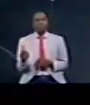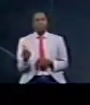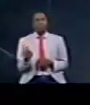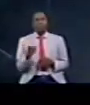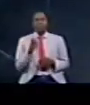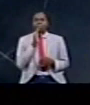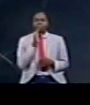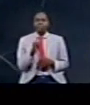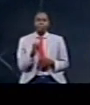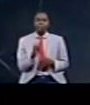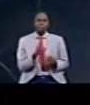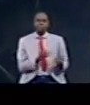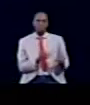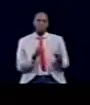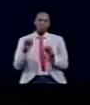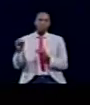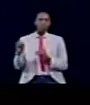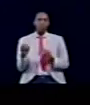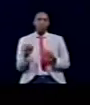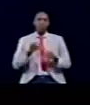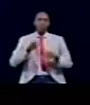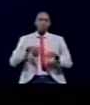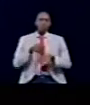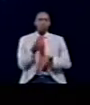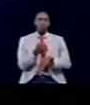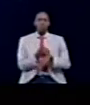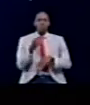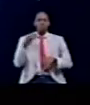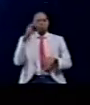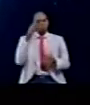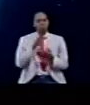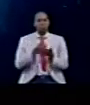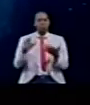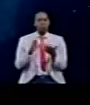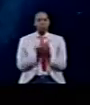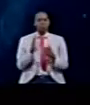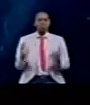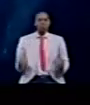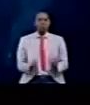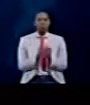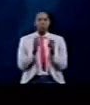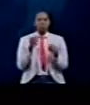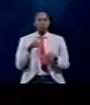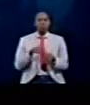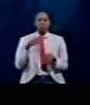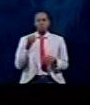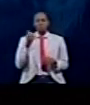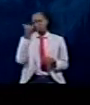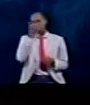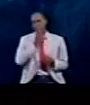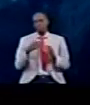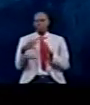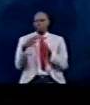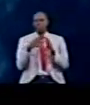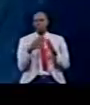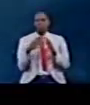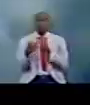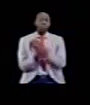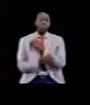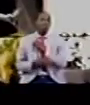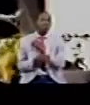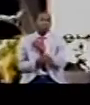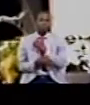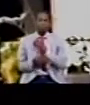and stubborn wife, such kind of unfaithful wife, such kind of wife not supporting. Let